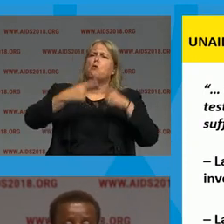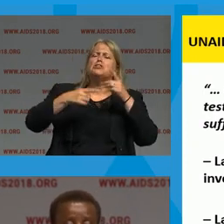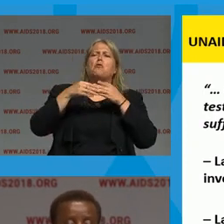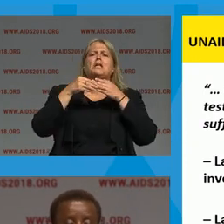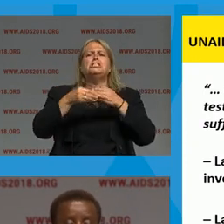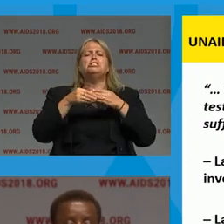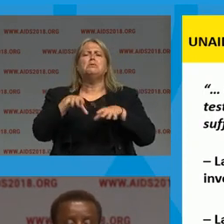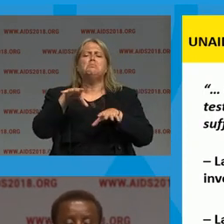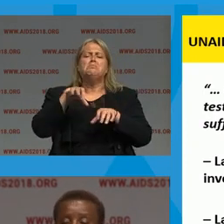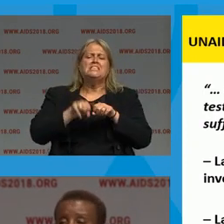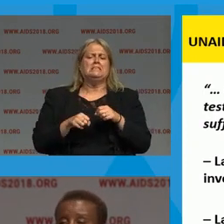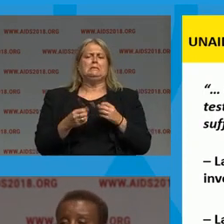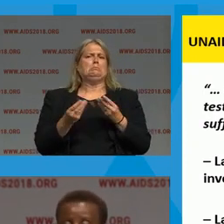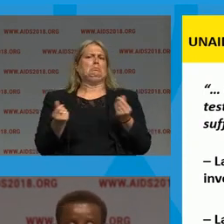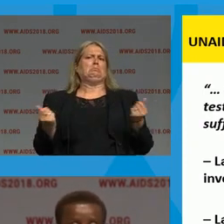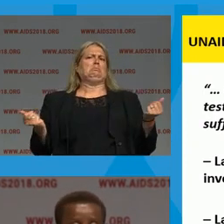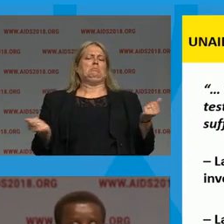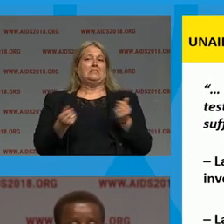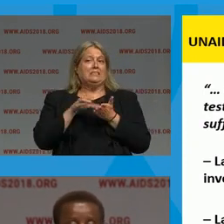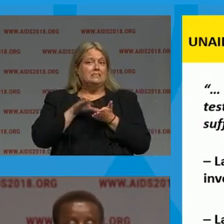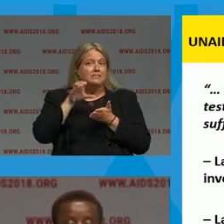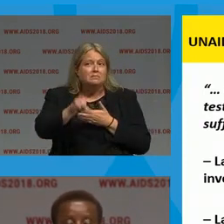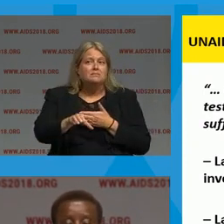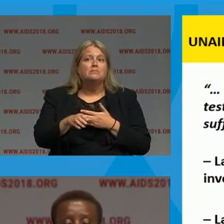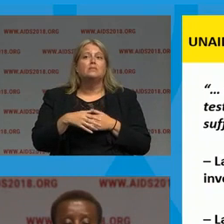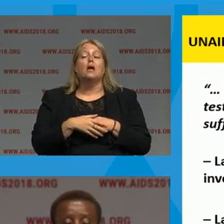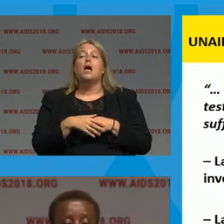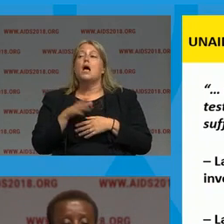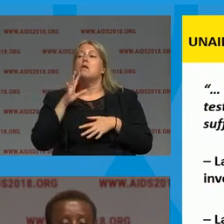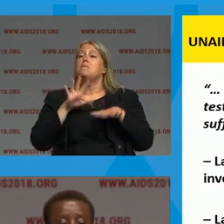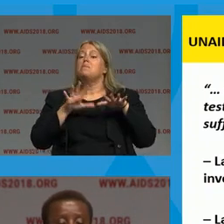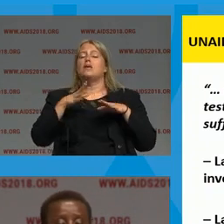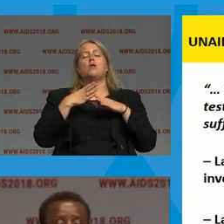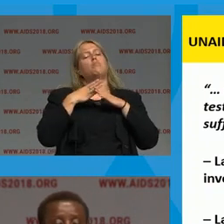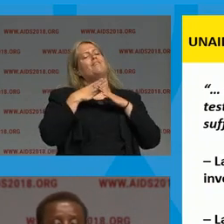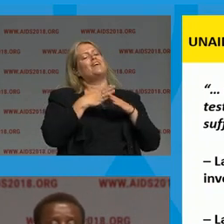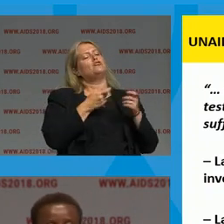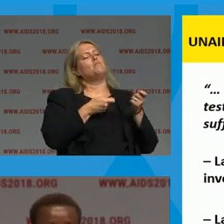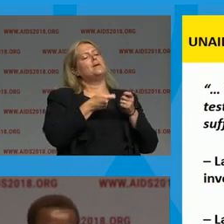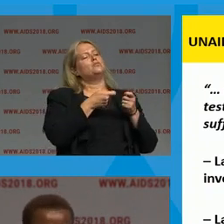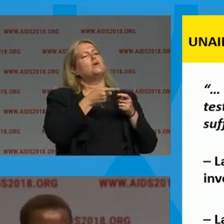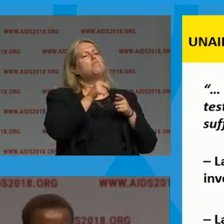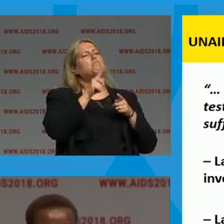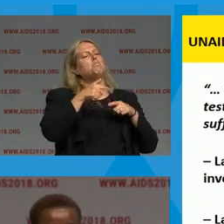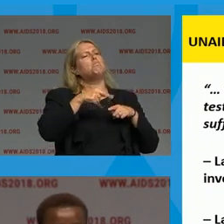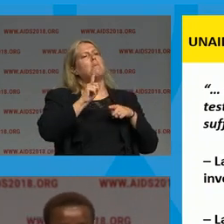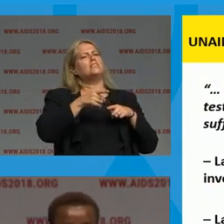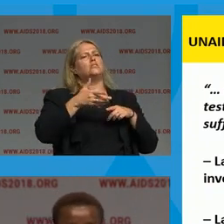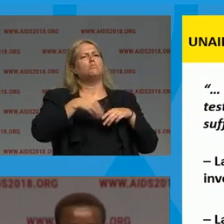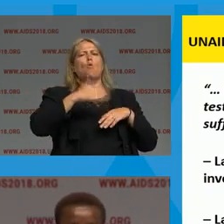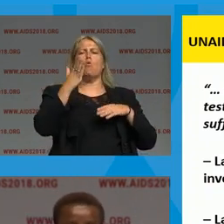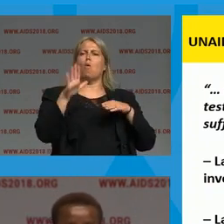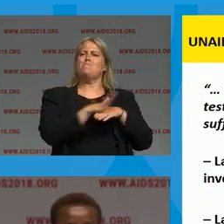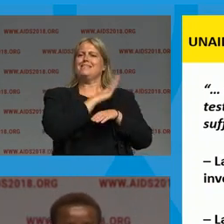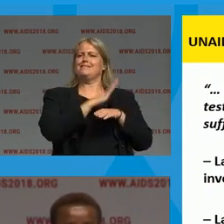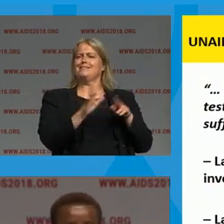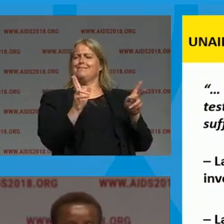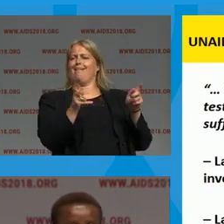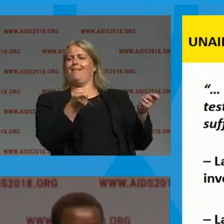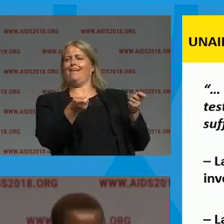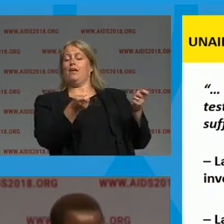prevention. It talked about perhaps a lack of business-style prevention management, and it talked about challenges in